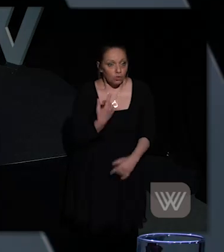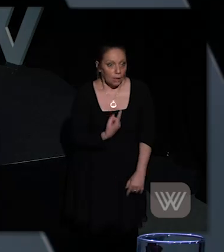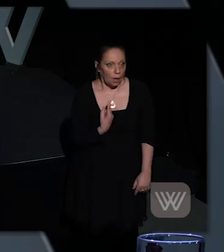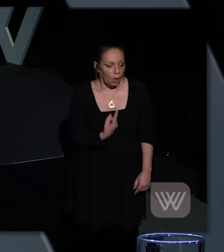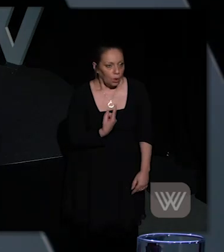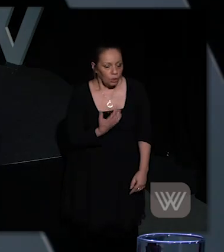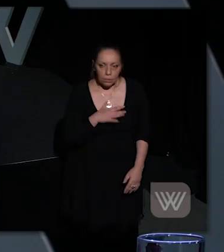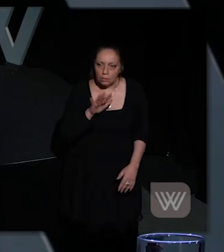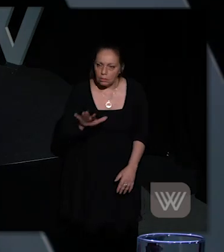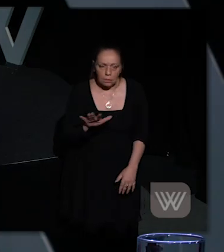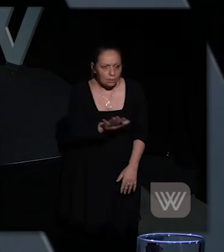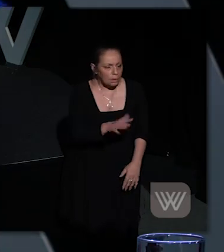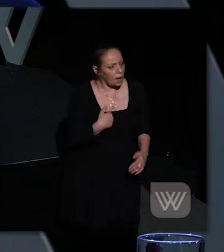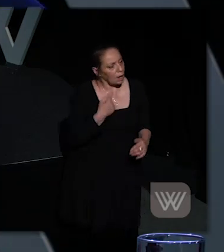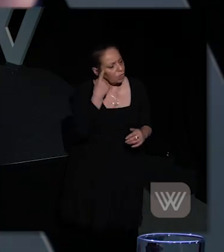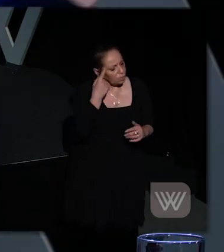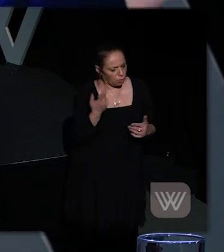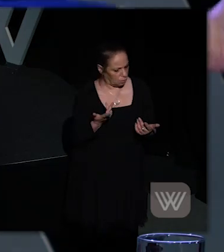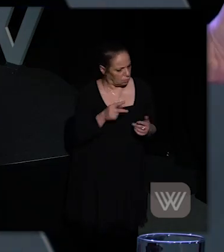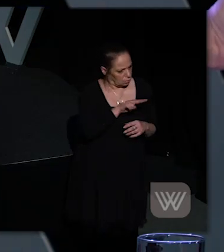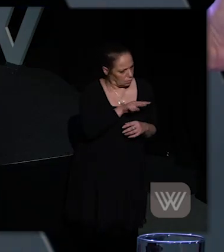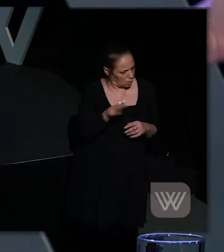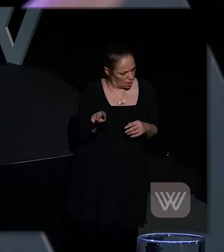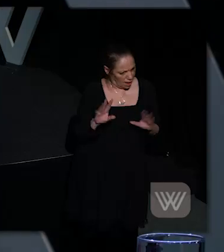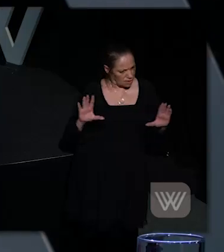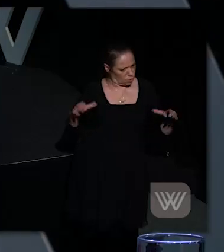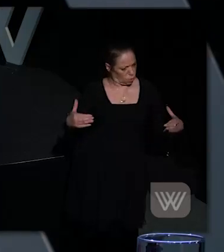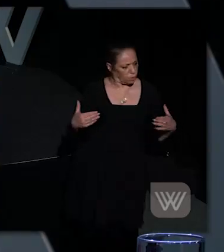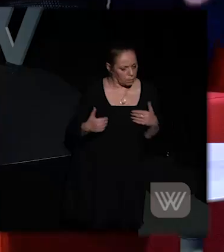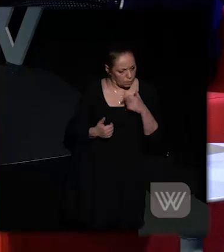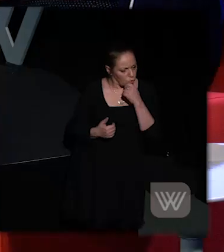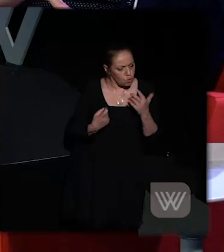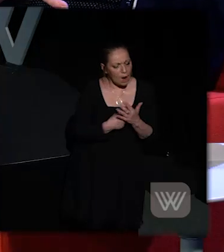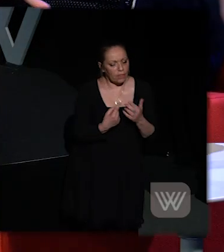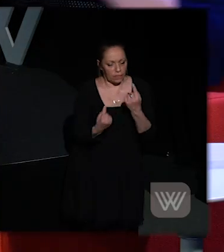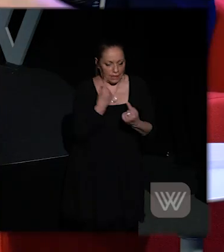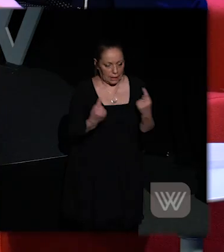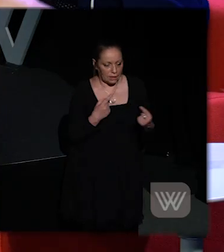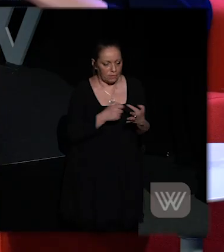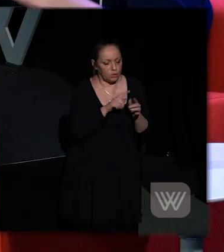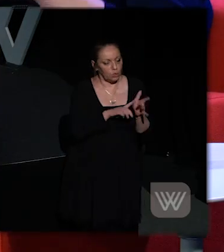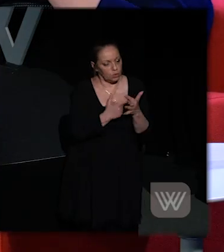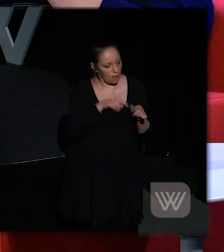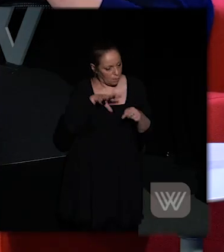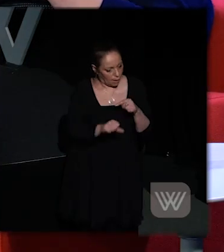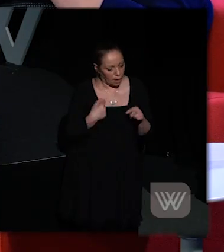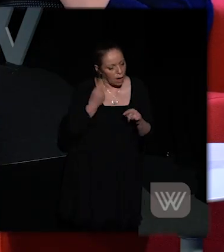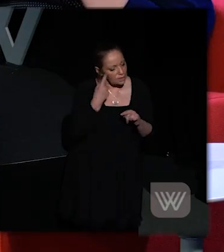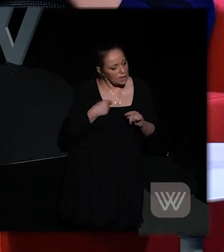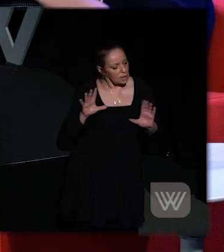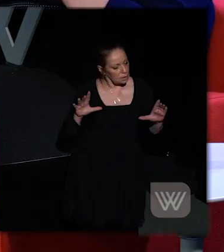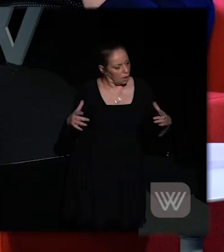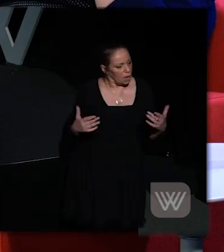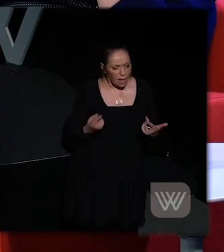what I've thought about when I looked at it as a cohort as opposed to individual cyber hate cases, I was looking at it and thinking,